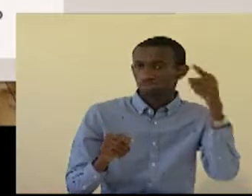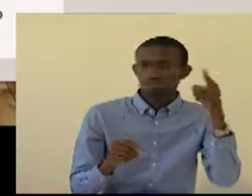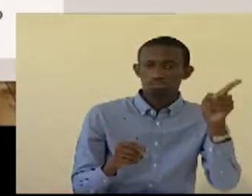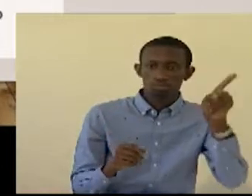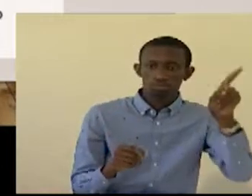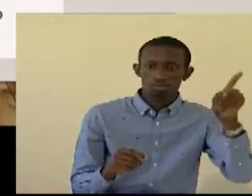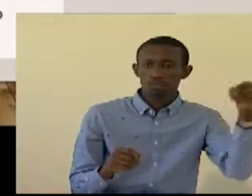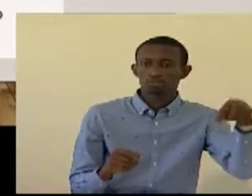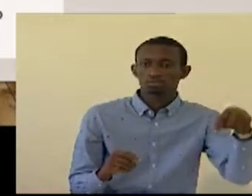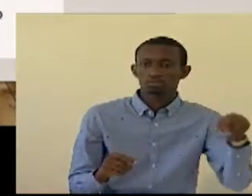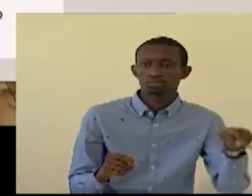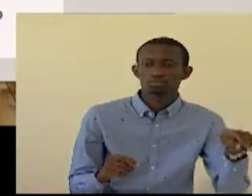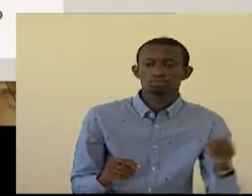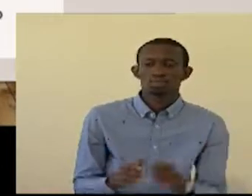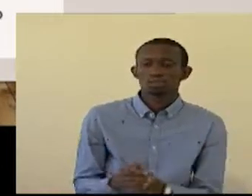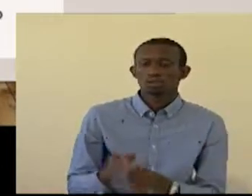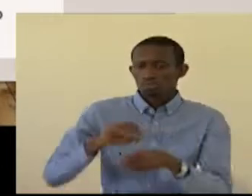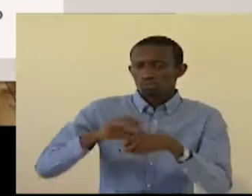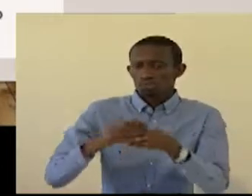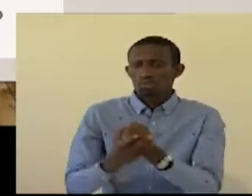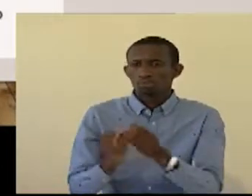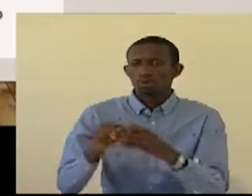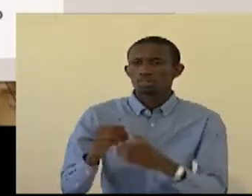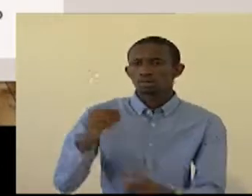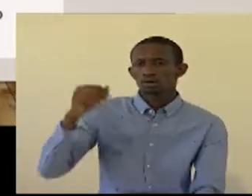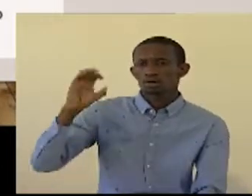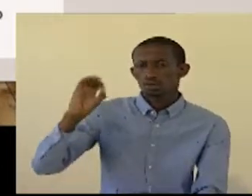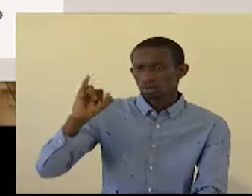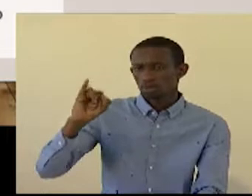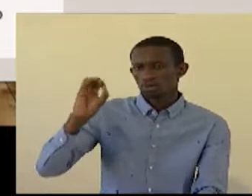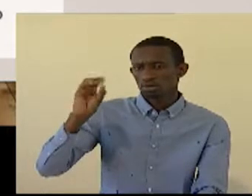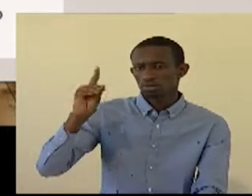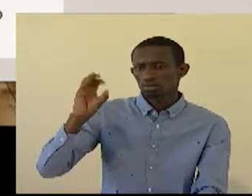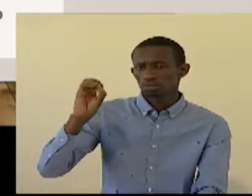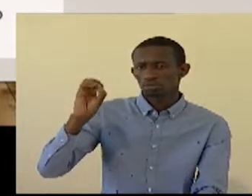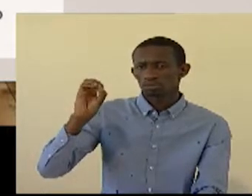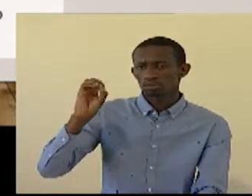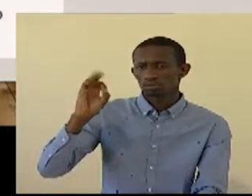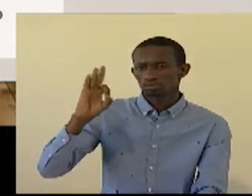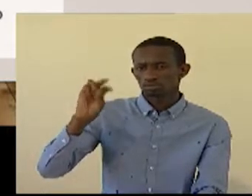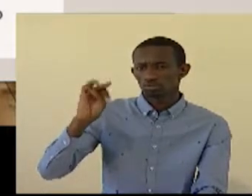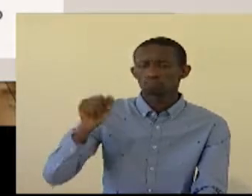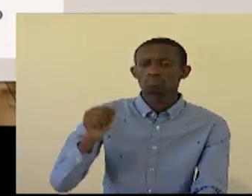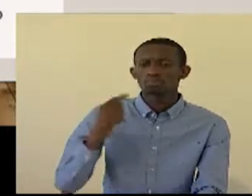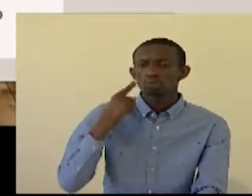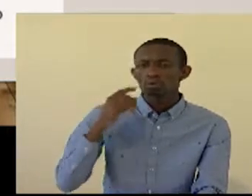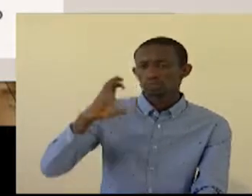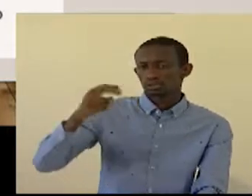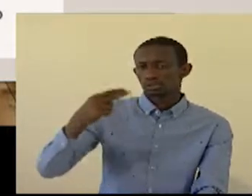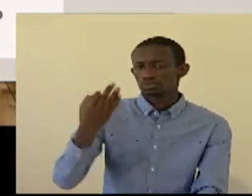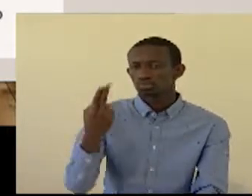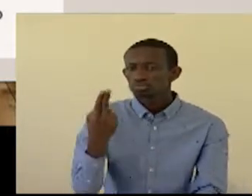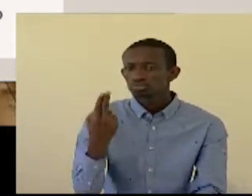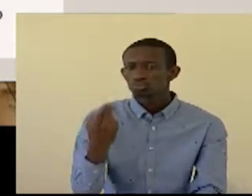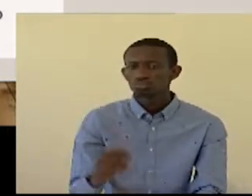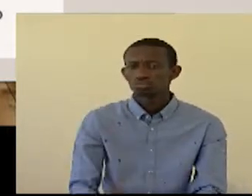group. And treated with iodine in the presence of sodium hydroxide, we get this compound,